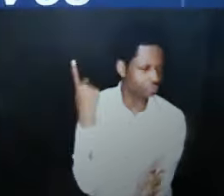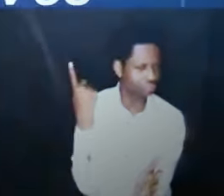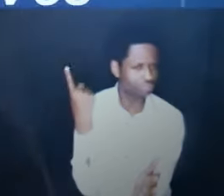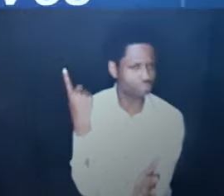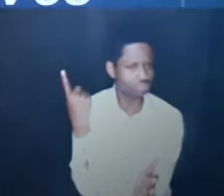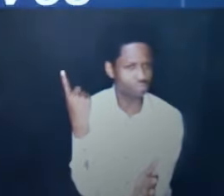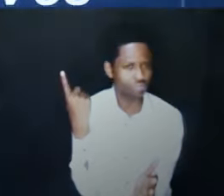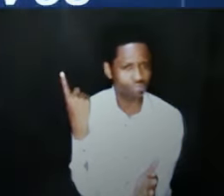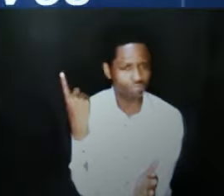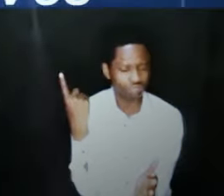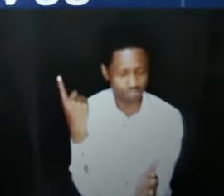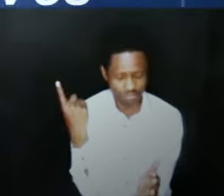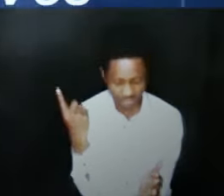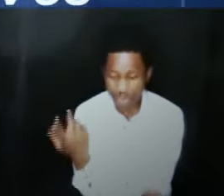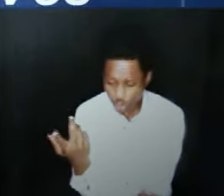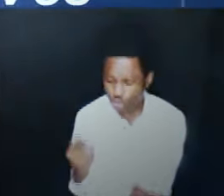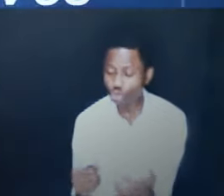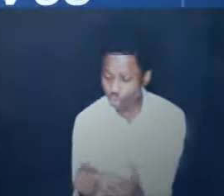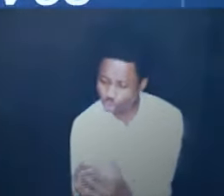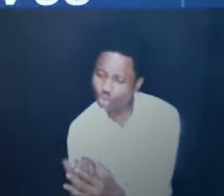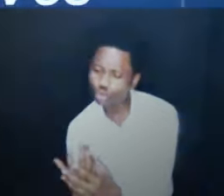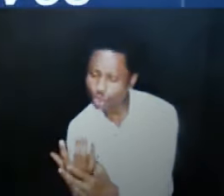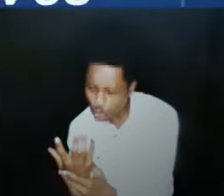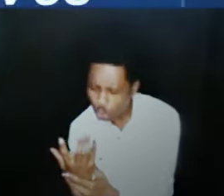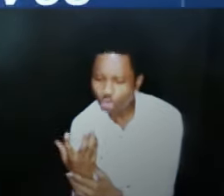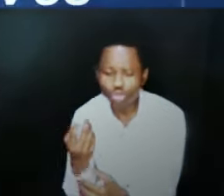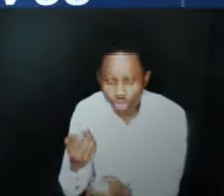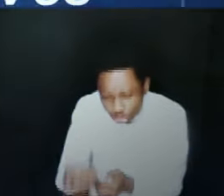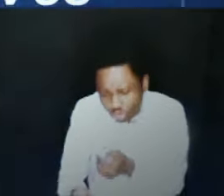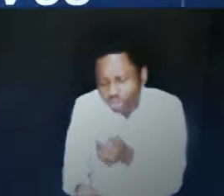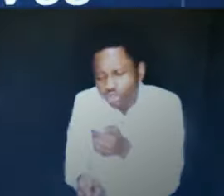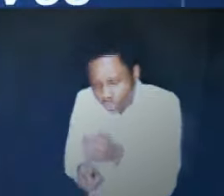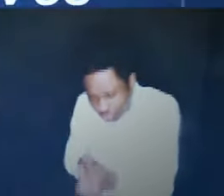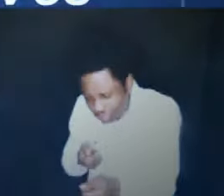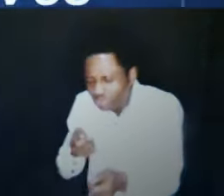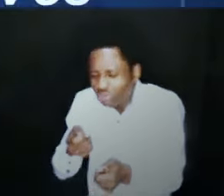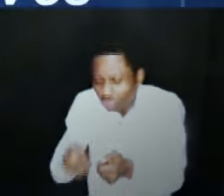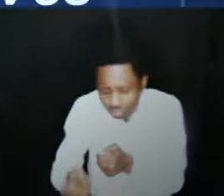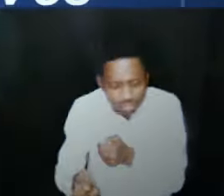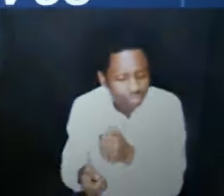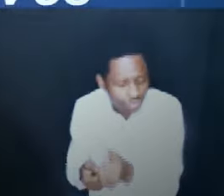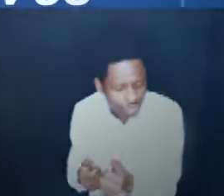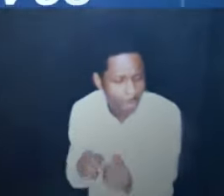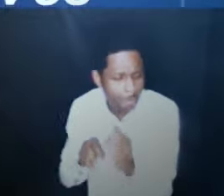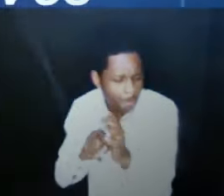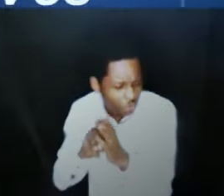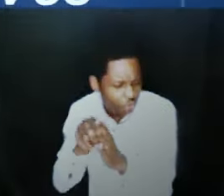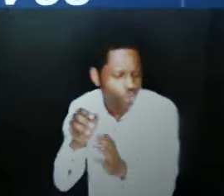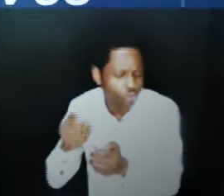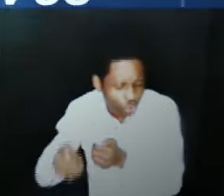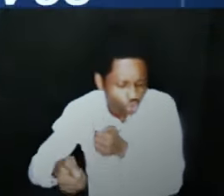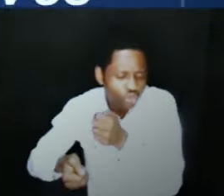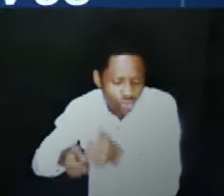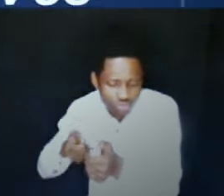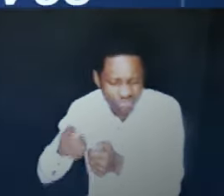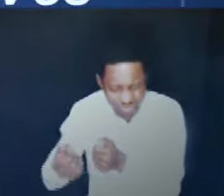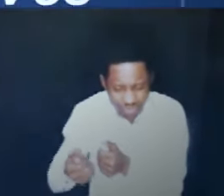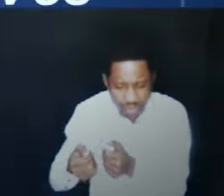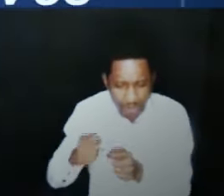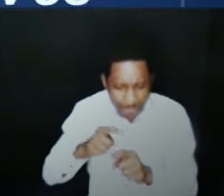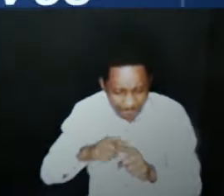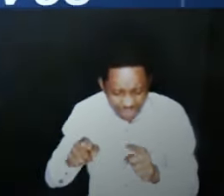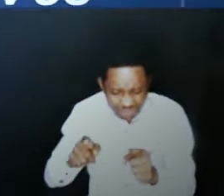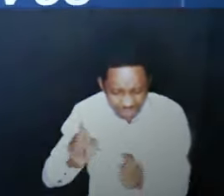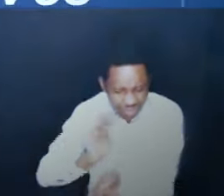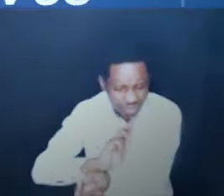The growth may be gradual. The maturity may come day after day, but repentance is when somebody has repented, the